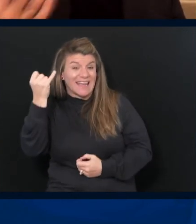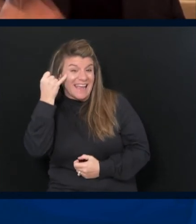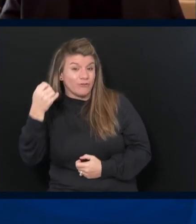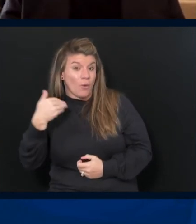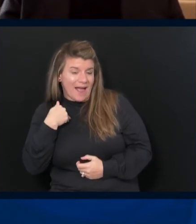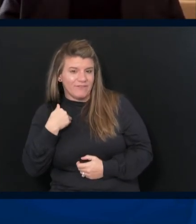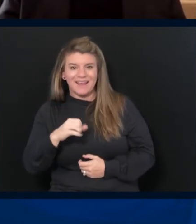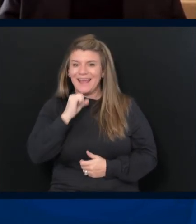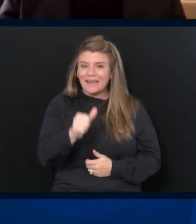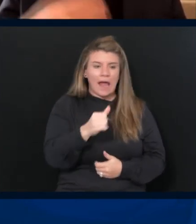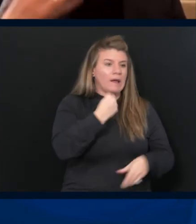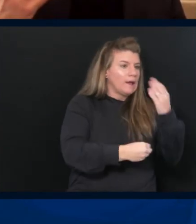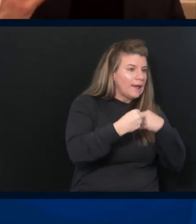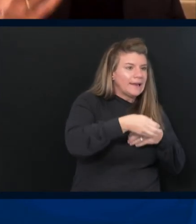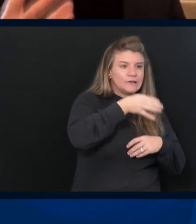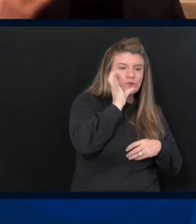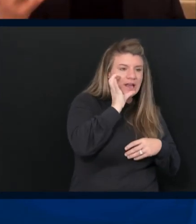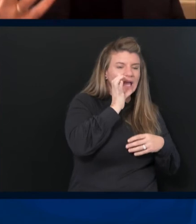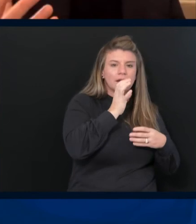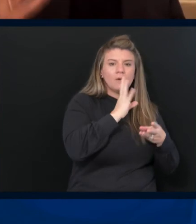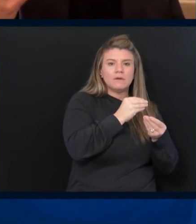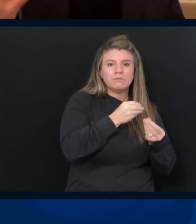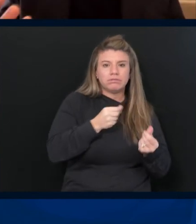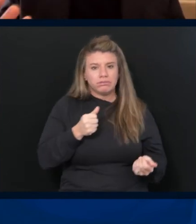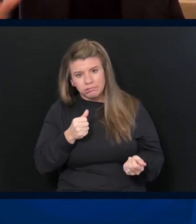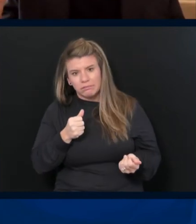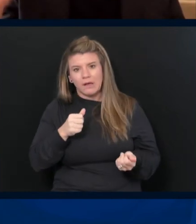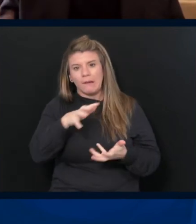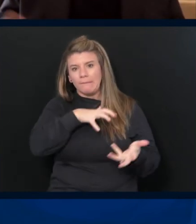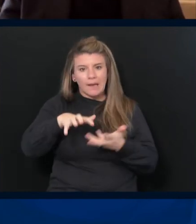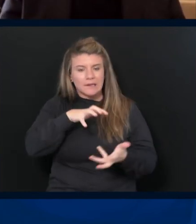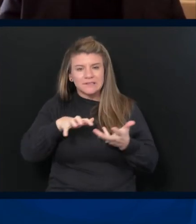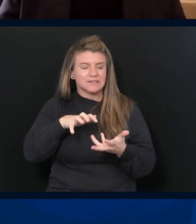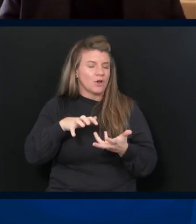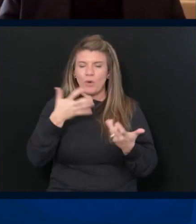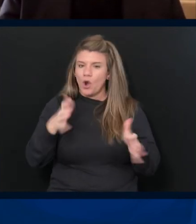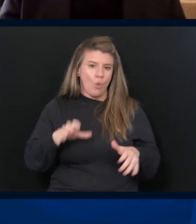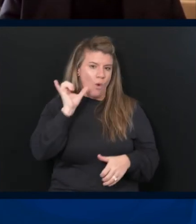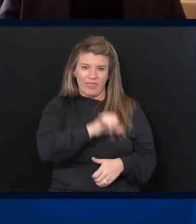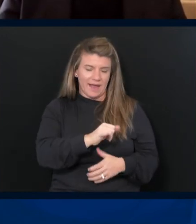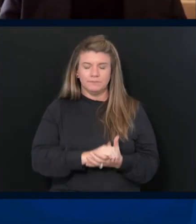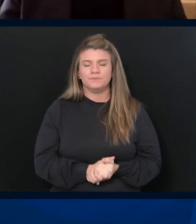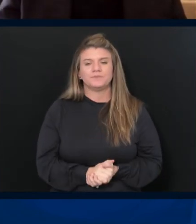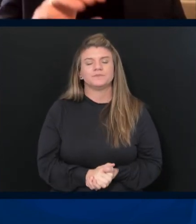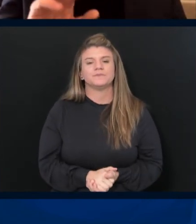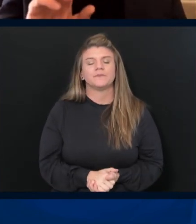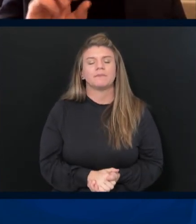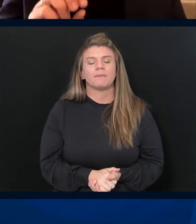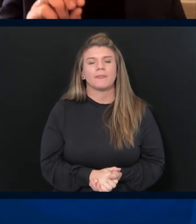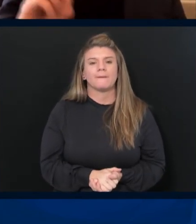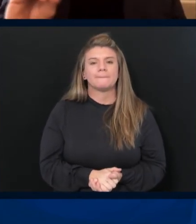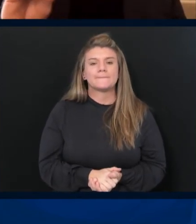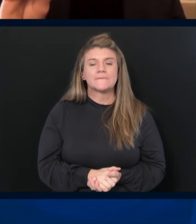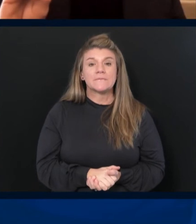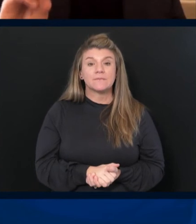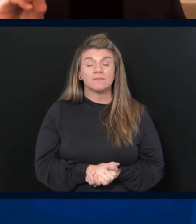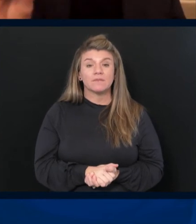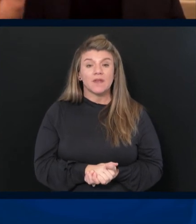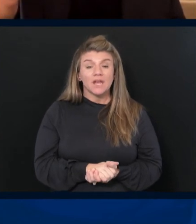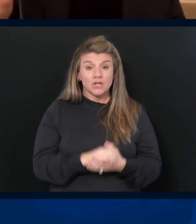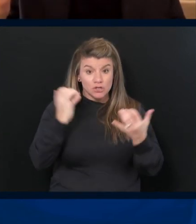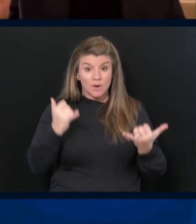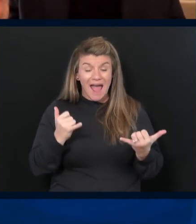be diluted by whatever you're eating, smoking, chewing, or drinking. And so as we